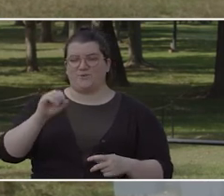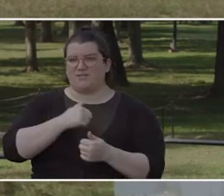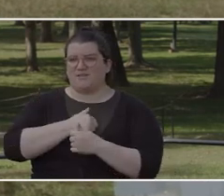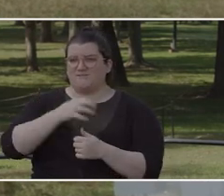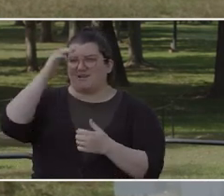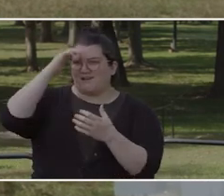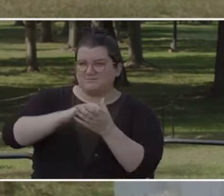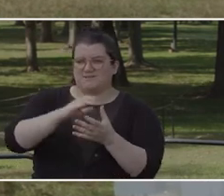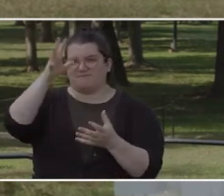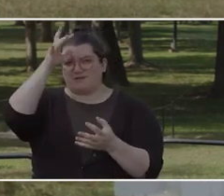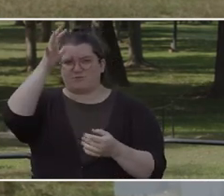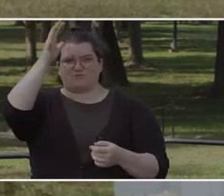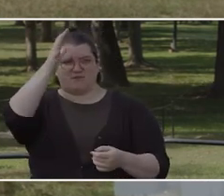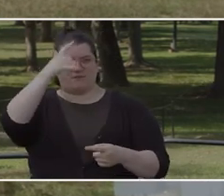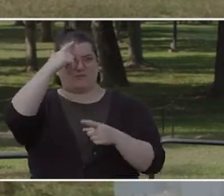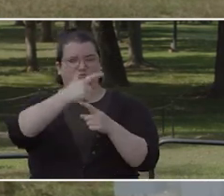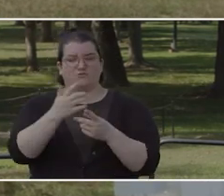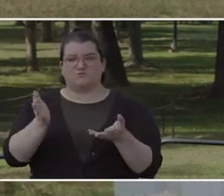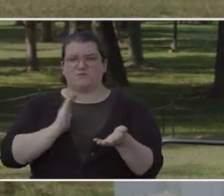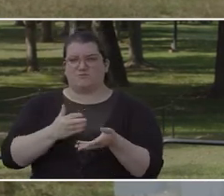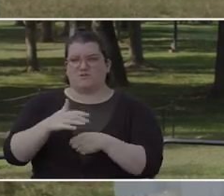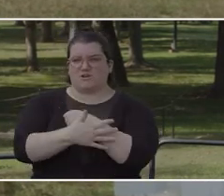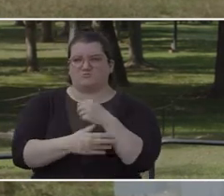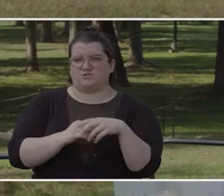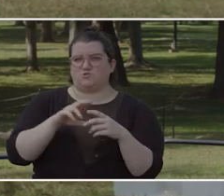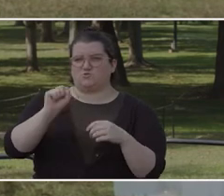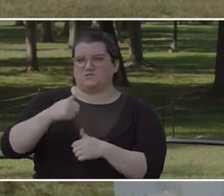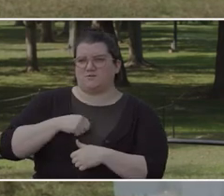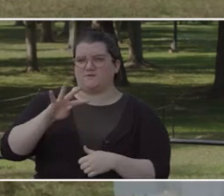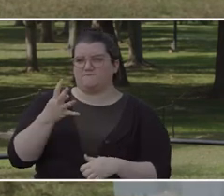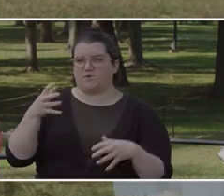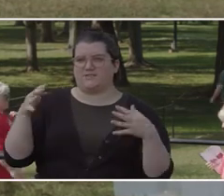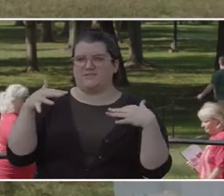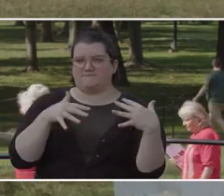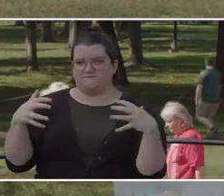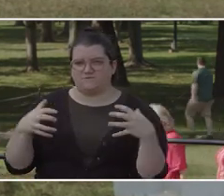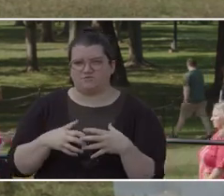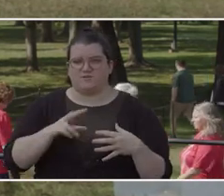brother, served our country in the U.S. Army 4th Infantry, Vietnam,